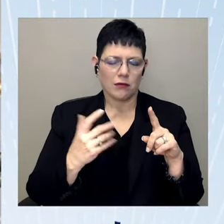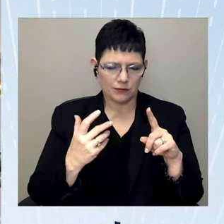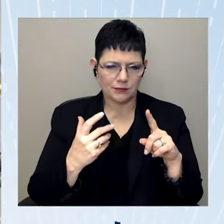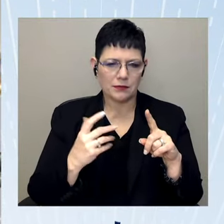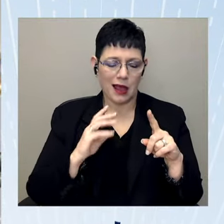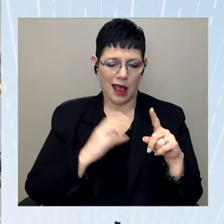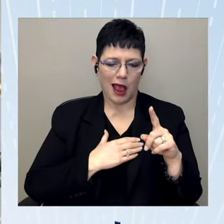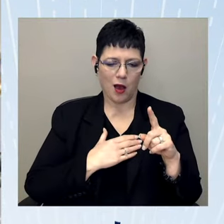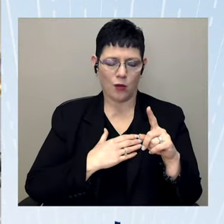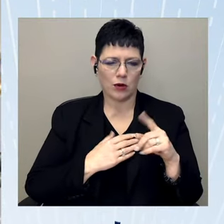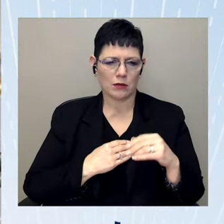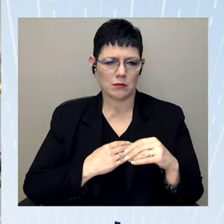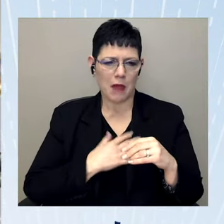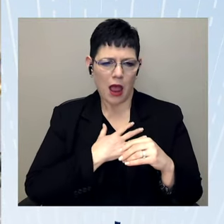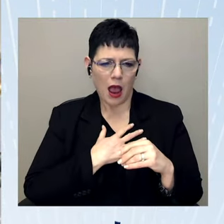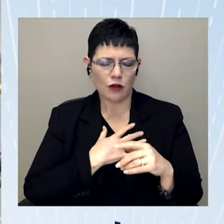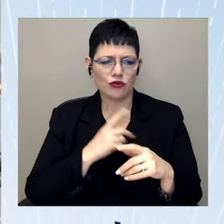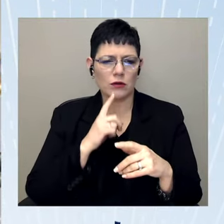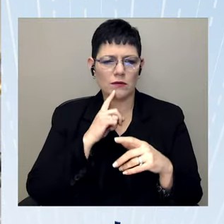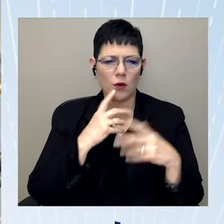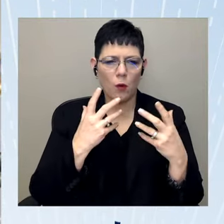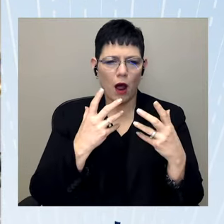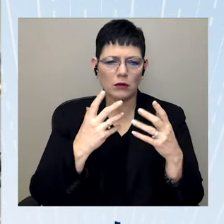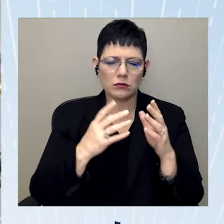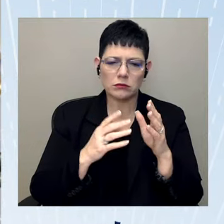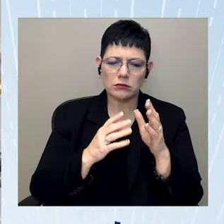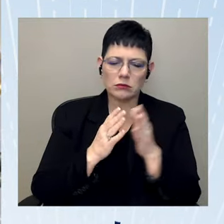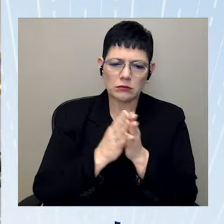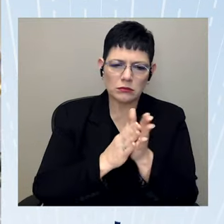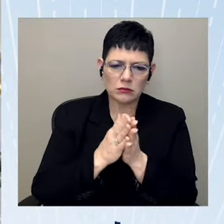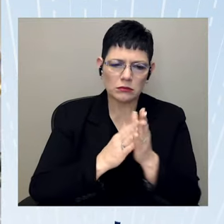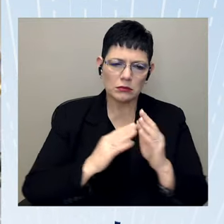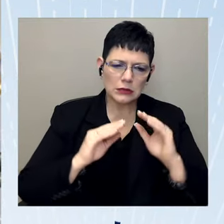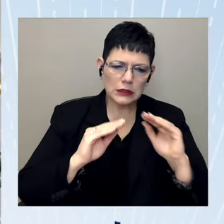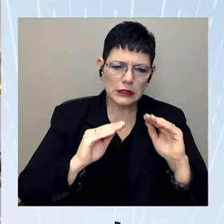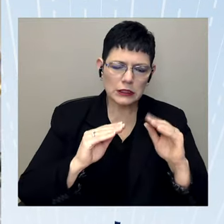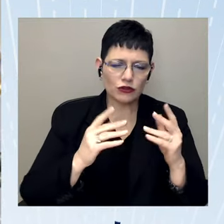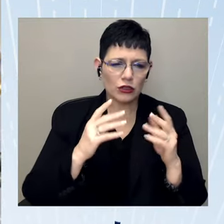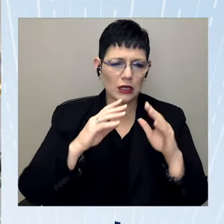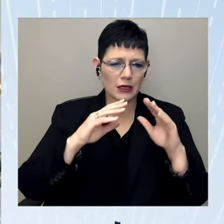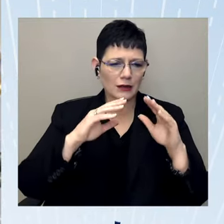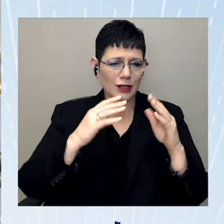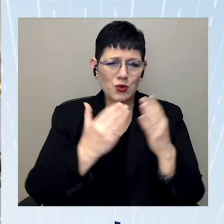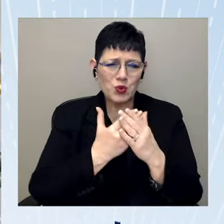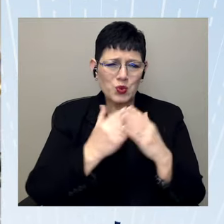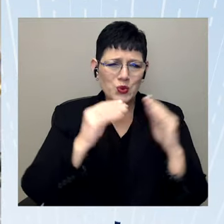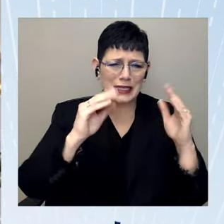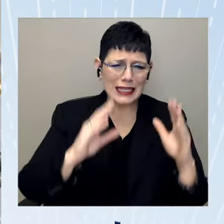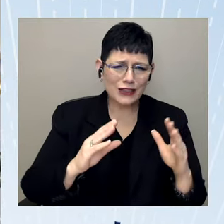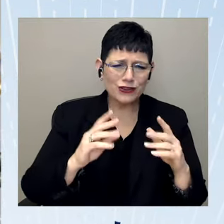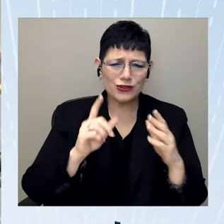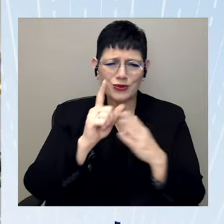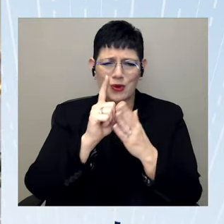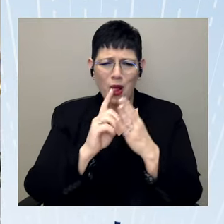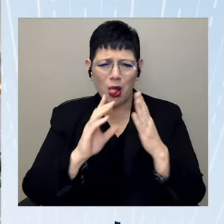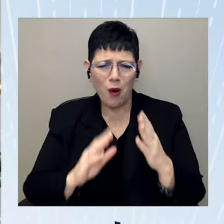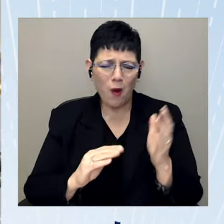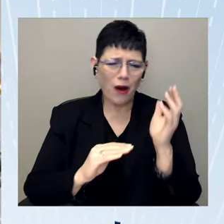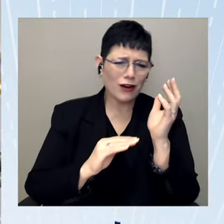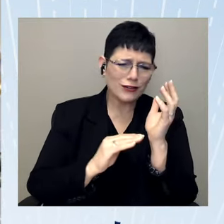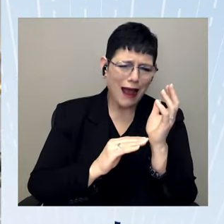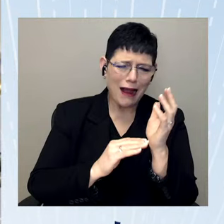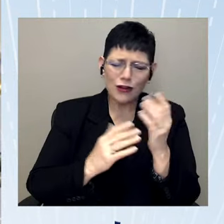develop tomorrow's government leaders, educators, doctors, lawyers, or whatever it is they choose to be,